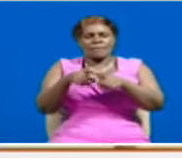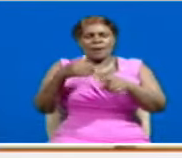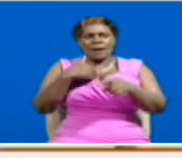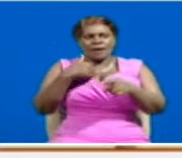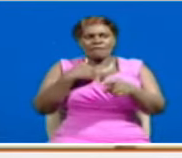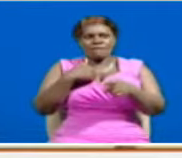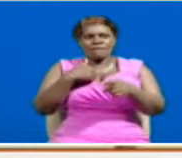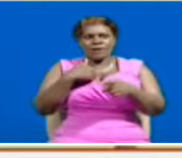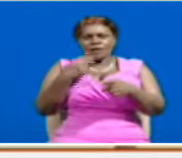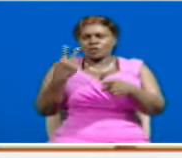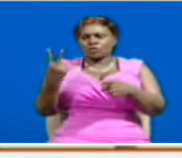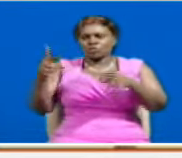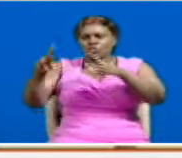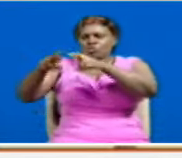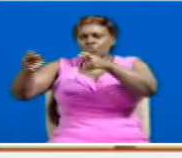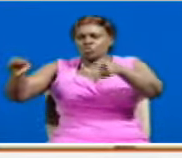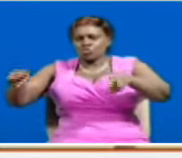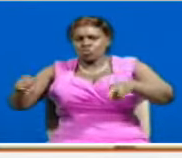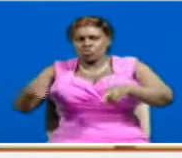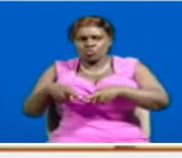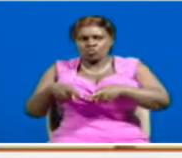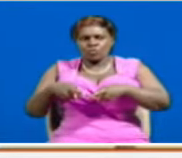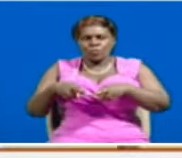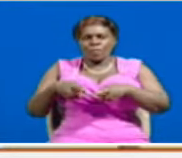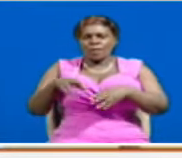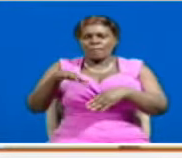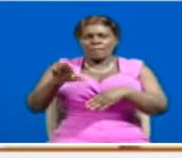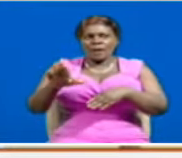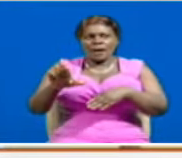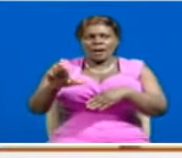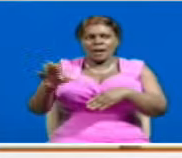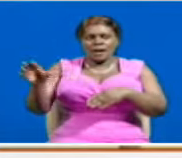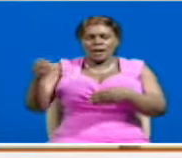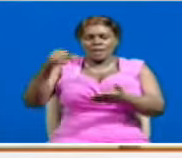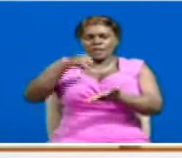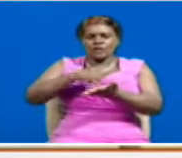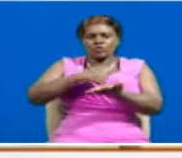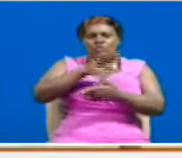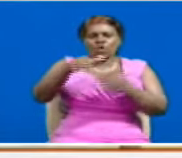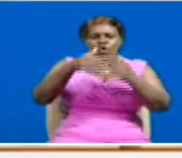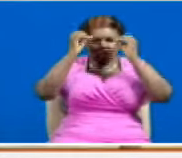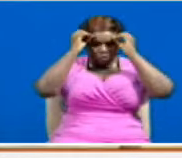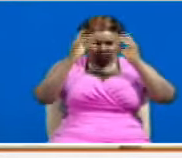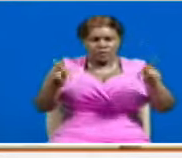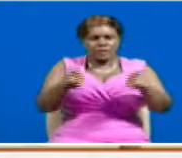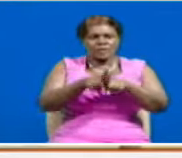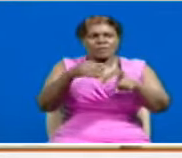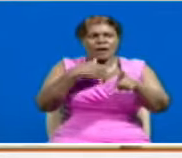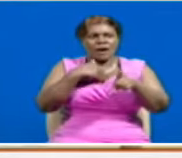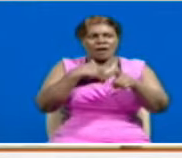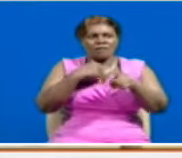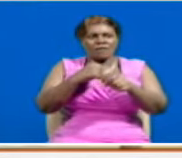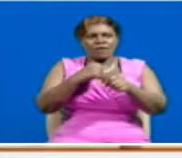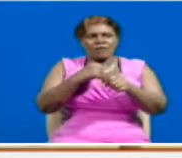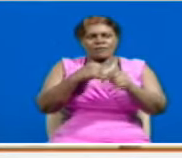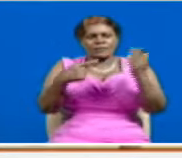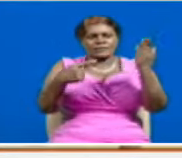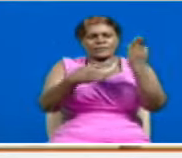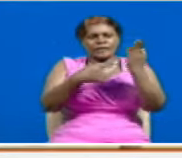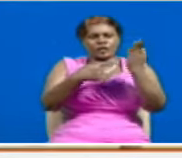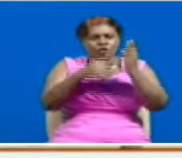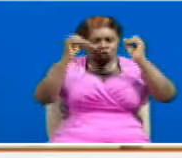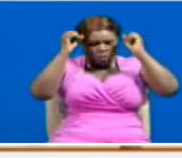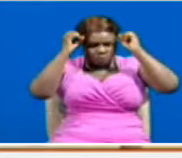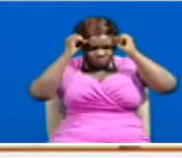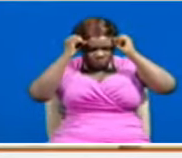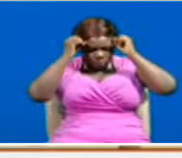is set. There are 2 rooms so that they can accommodate the number. We have also pre-technical studies. This one deals